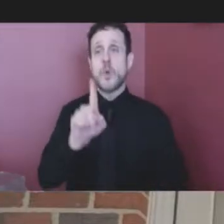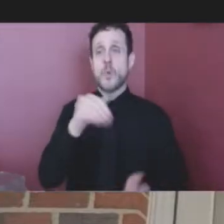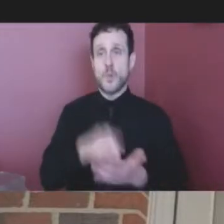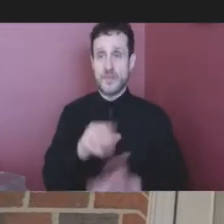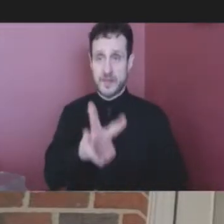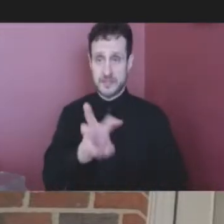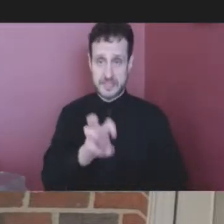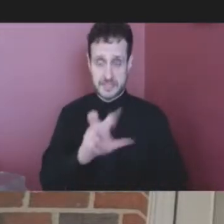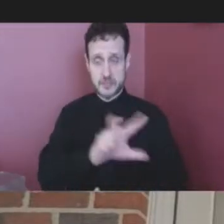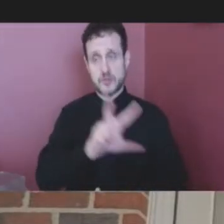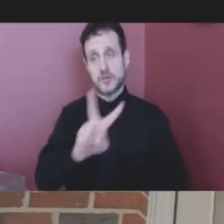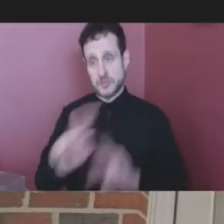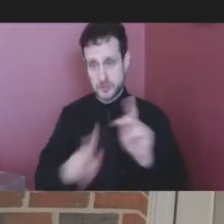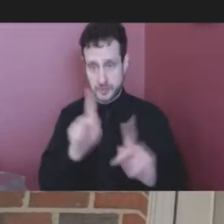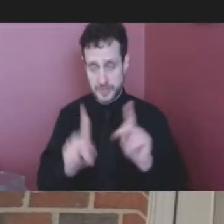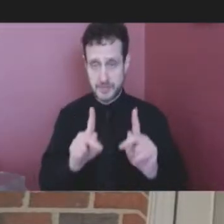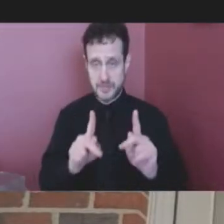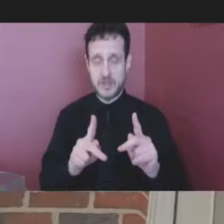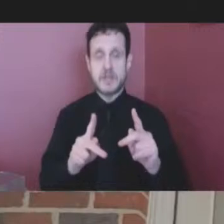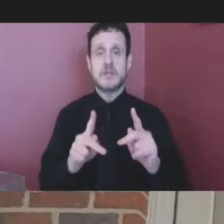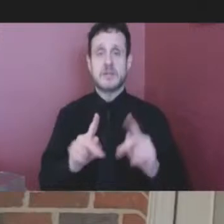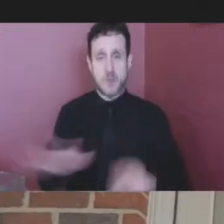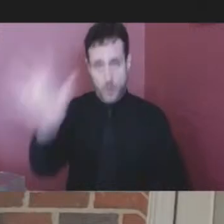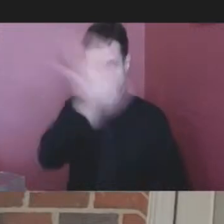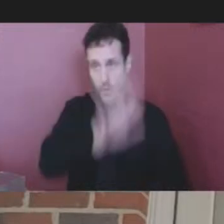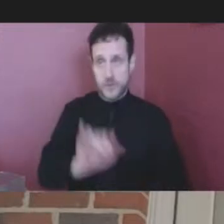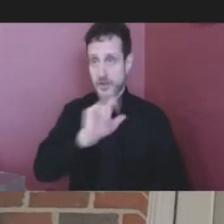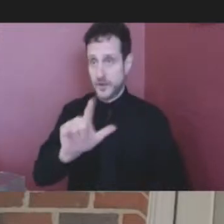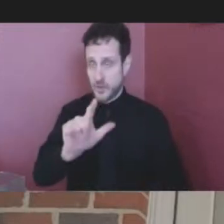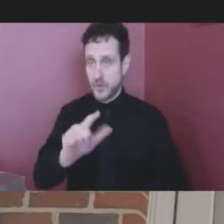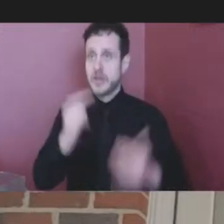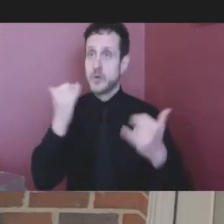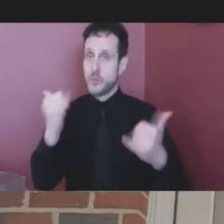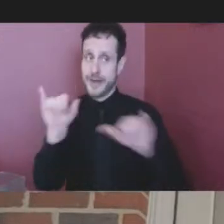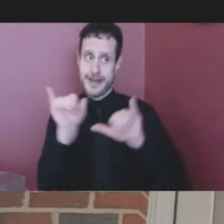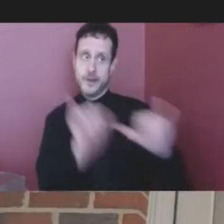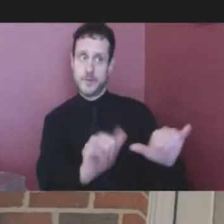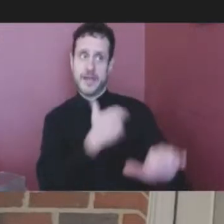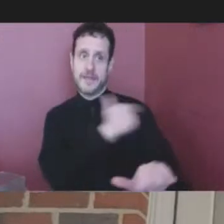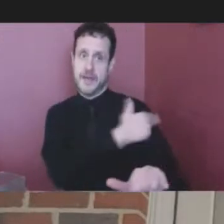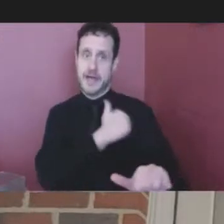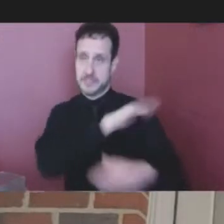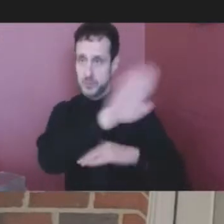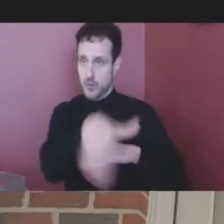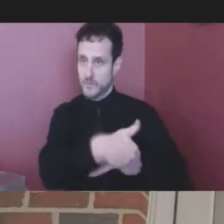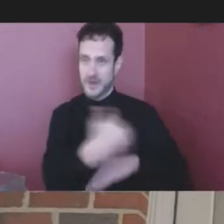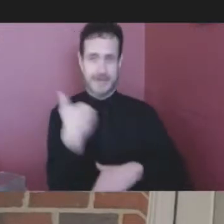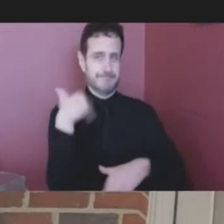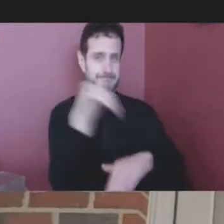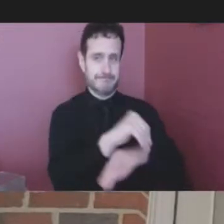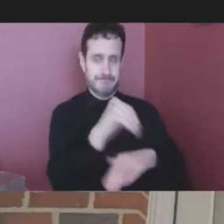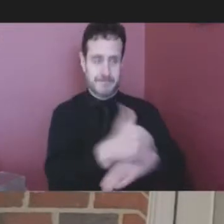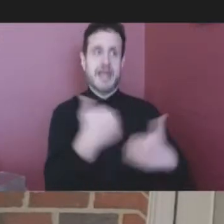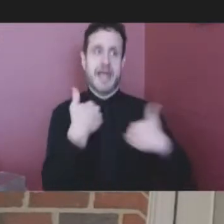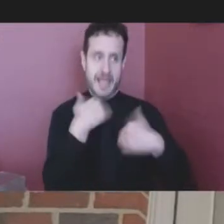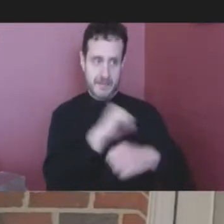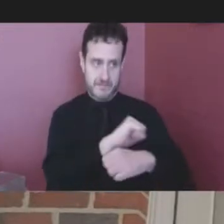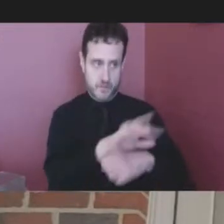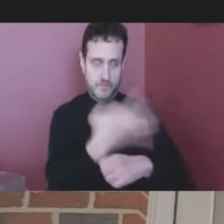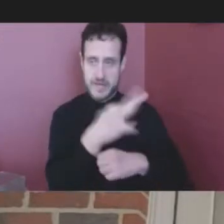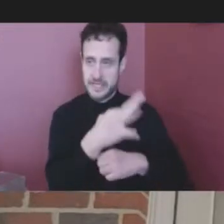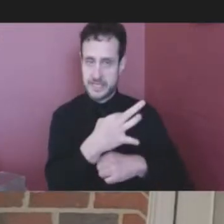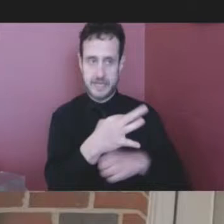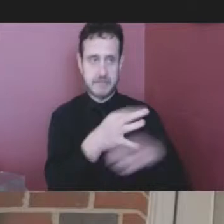1,632 individuals across Illinois were reported to be in the hospital overnight with COVID-19. Of